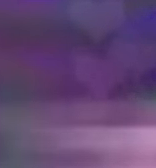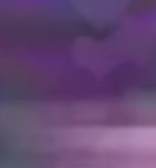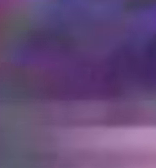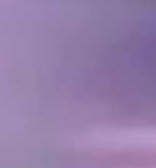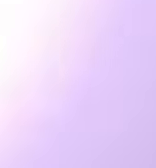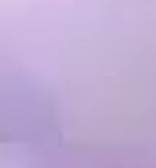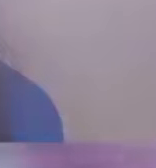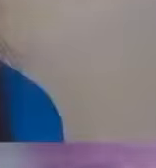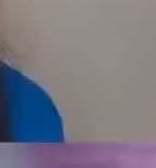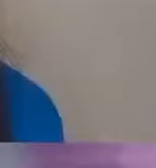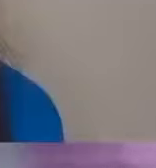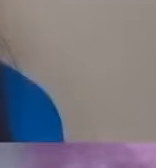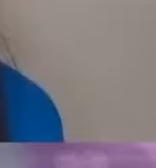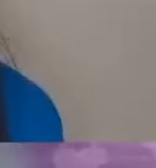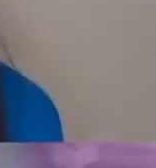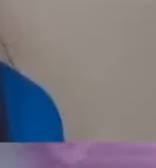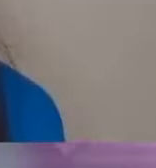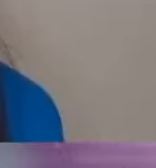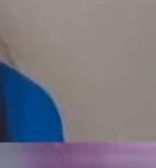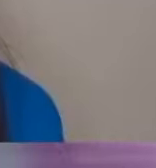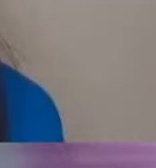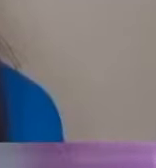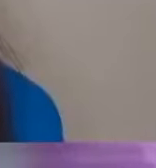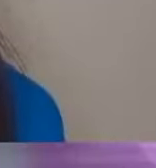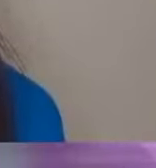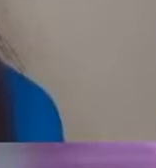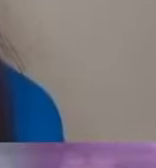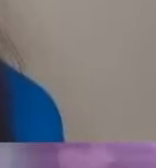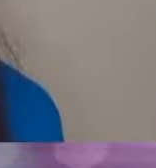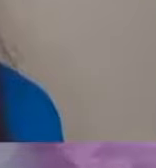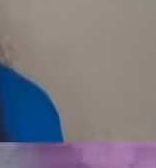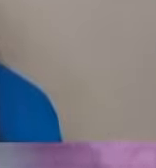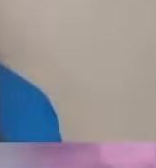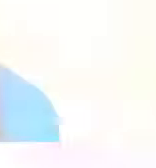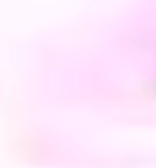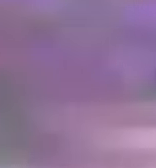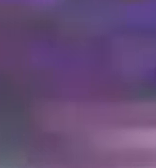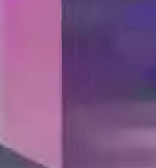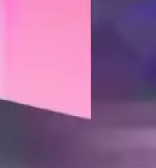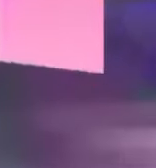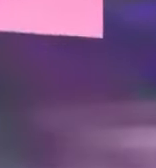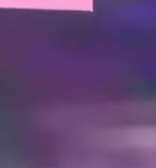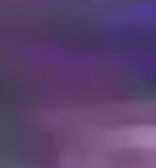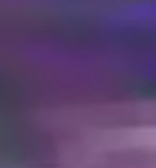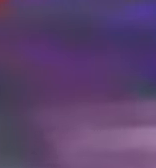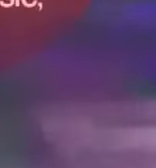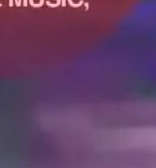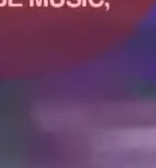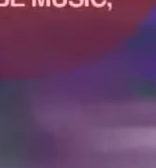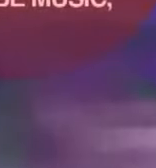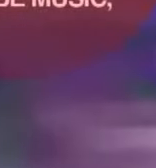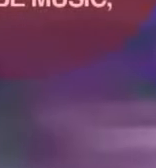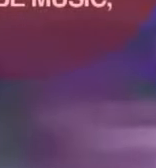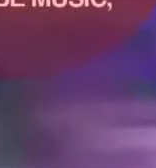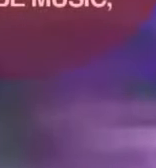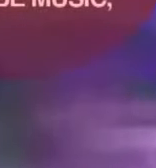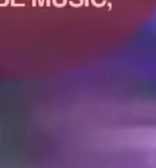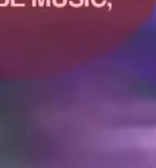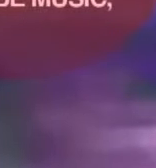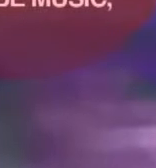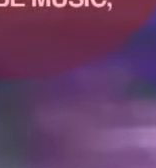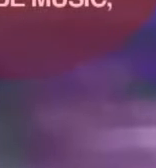Pag-ibig. This song is very close to my heart and I'd like to share it to all of you. You may now get your copy from